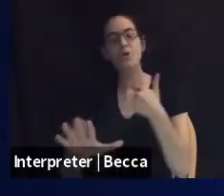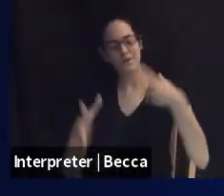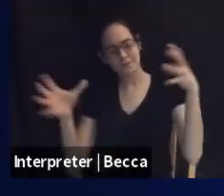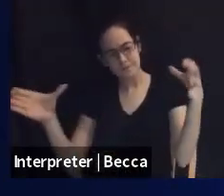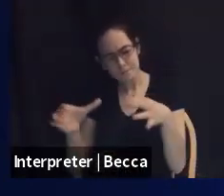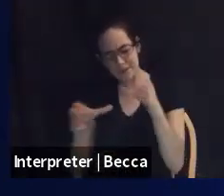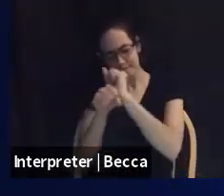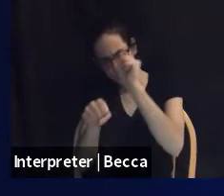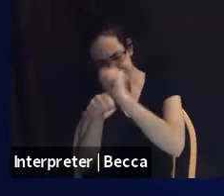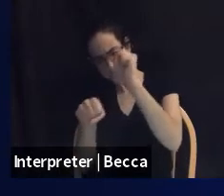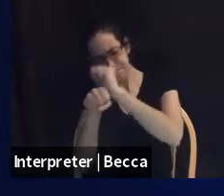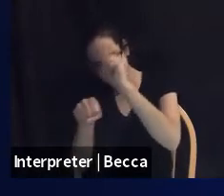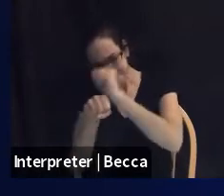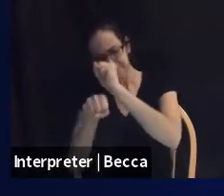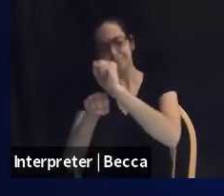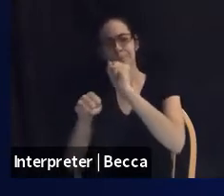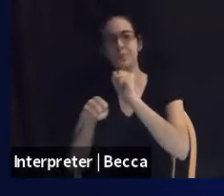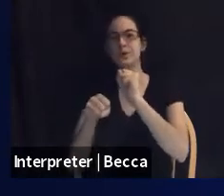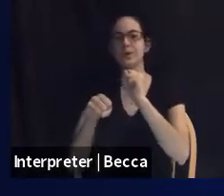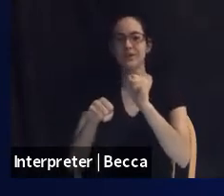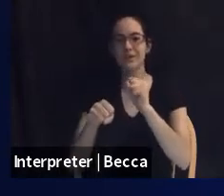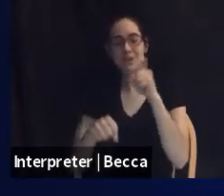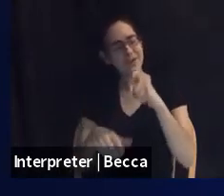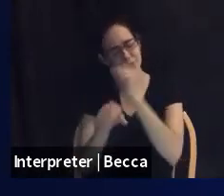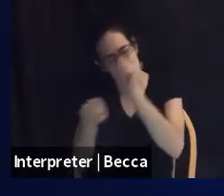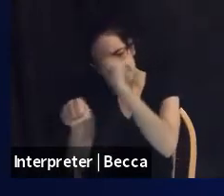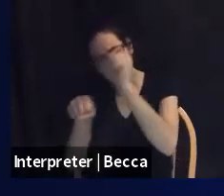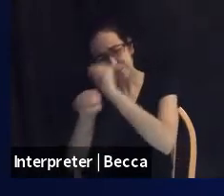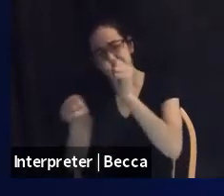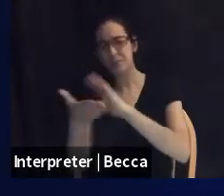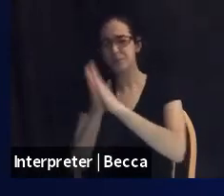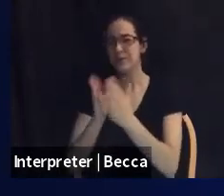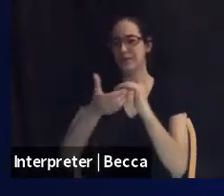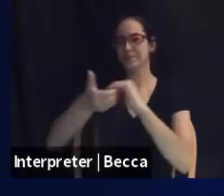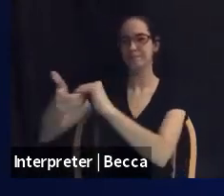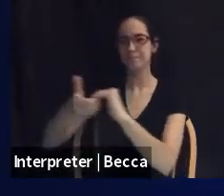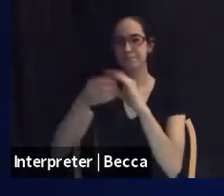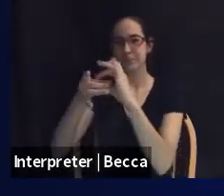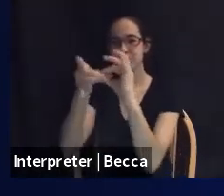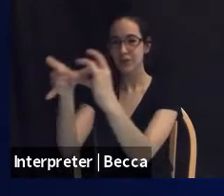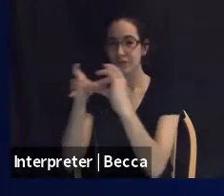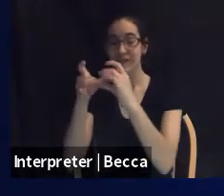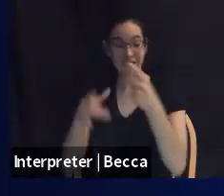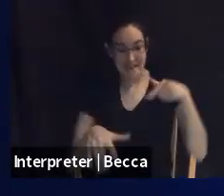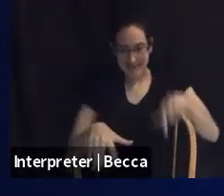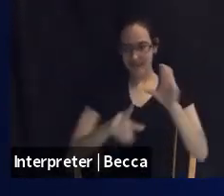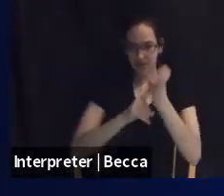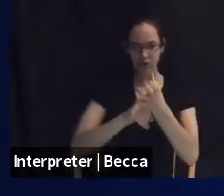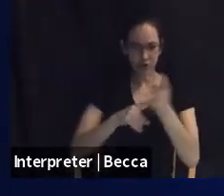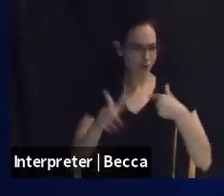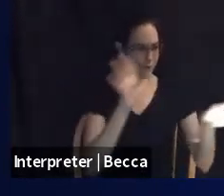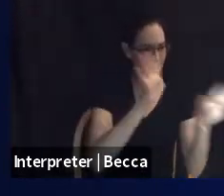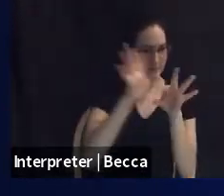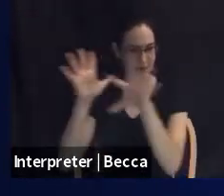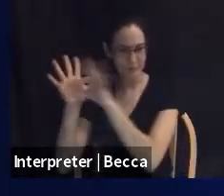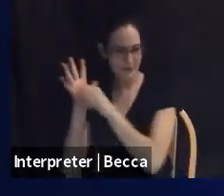middle type of moments. You have to work to find unity. And I know we live in a culture where you pick a side. Hey, what do you believe? And you can take all